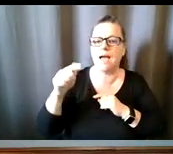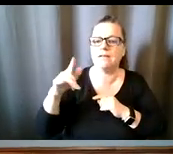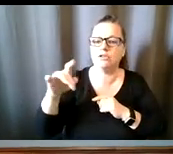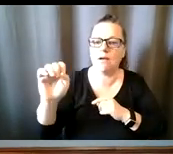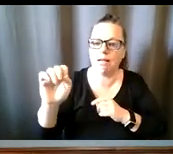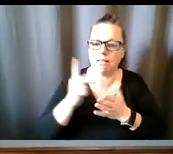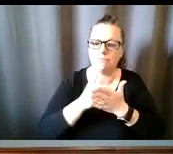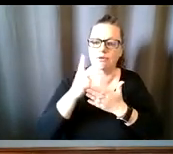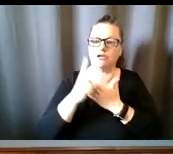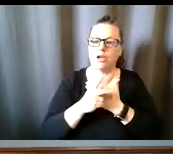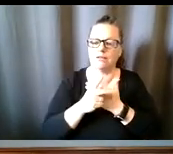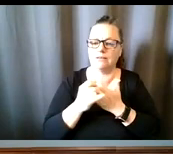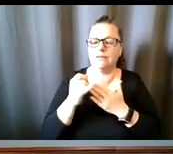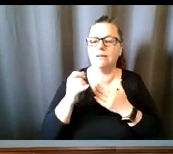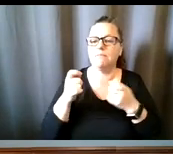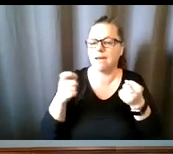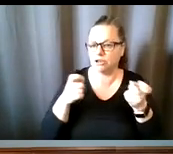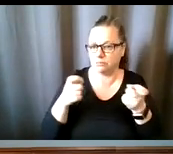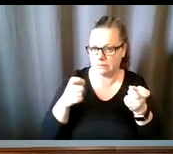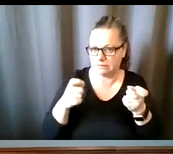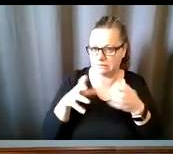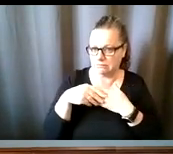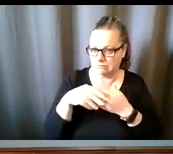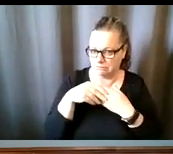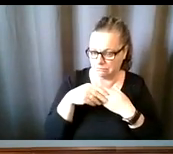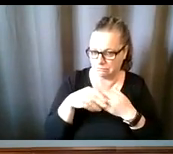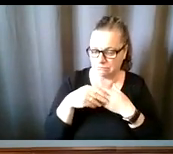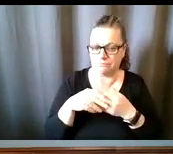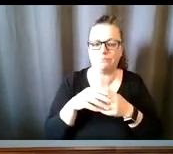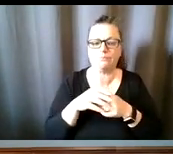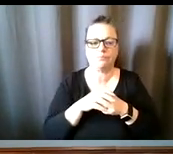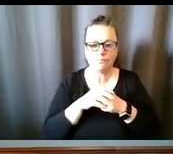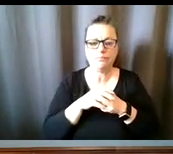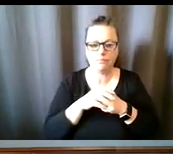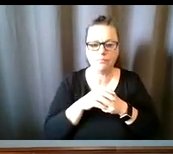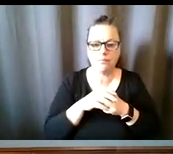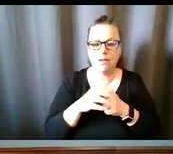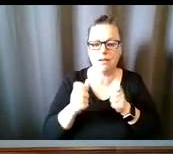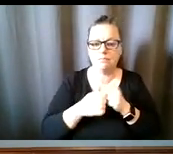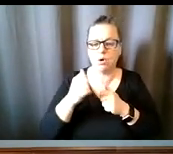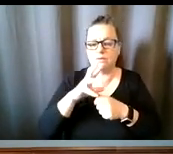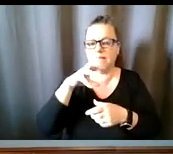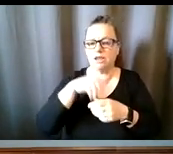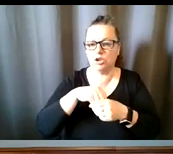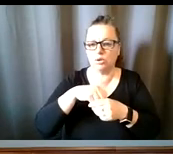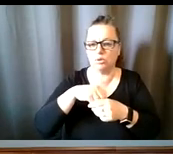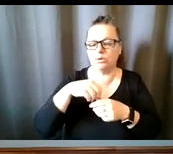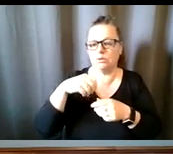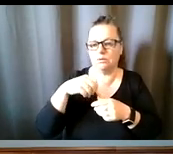management methodology. And about 50% of the questions now include Agile in the project management